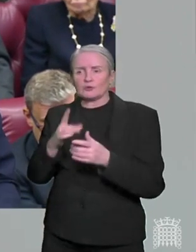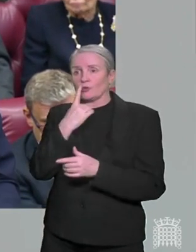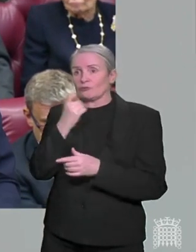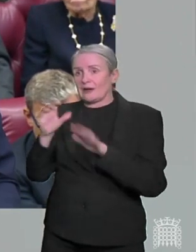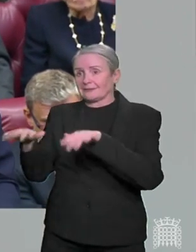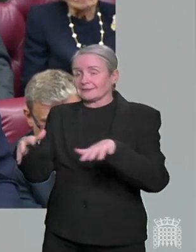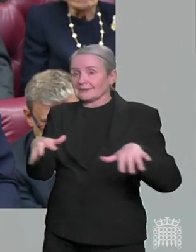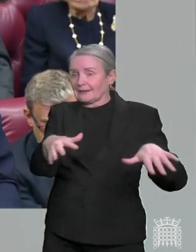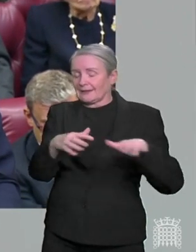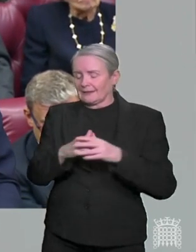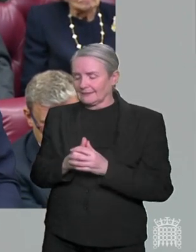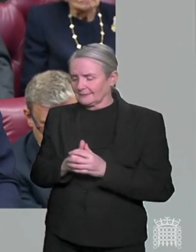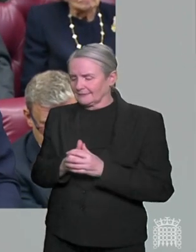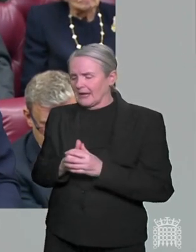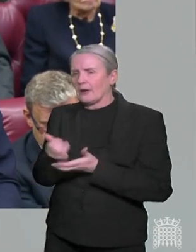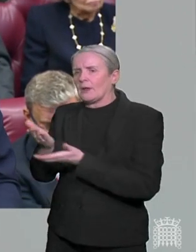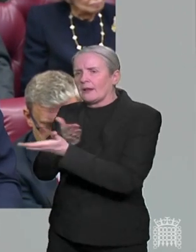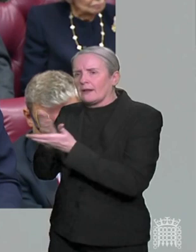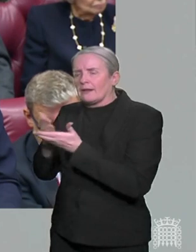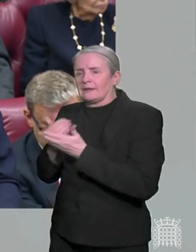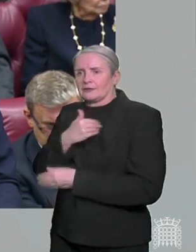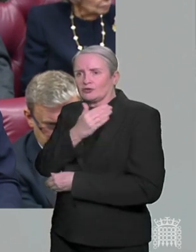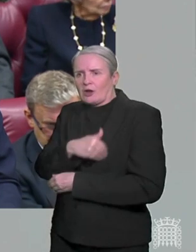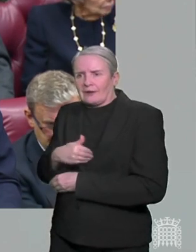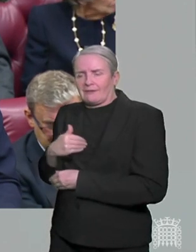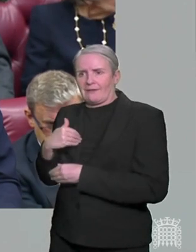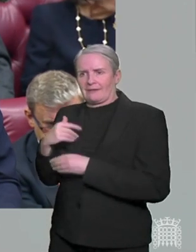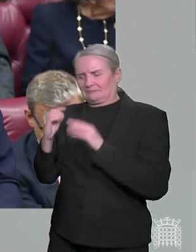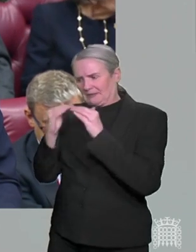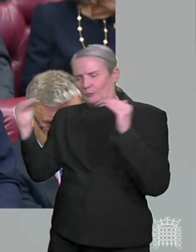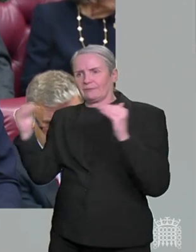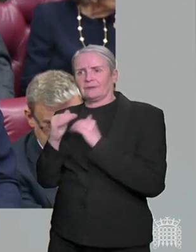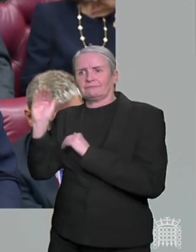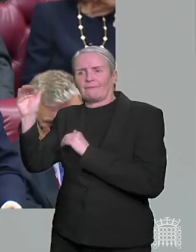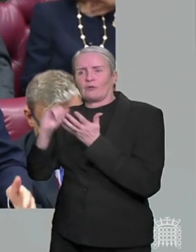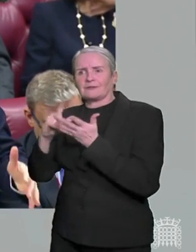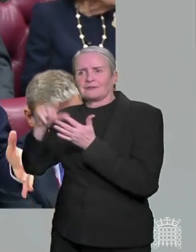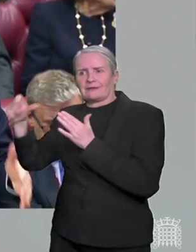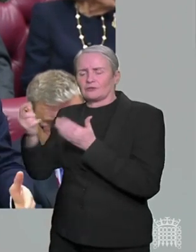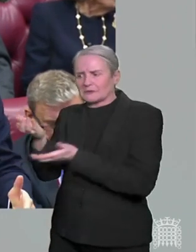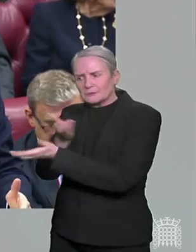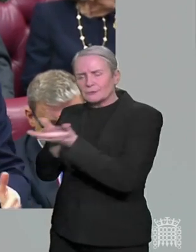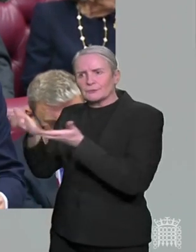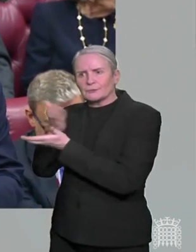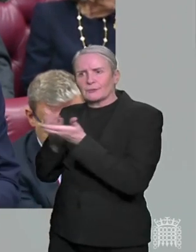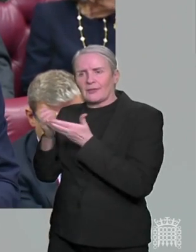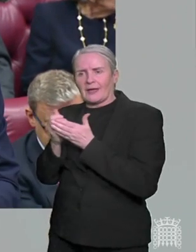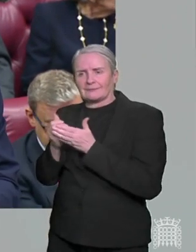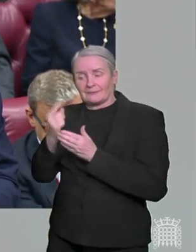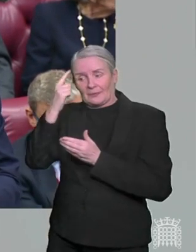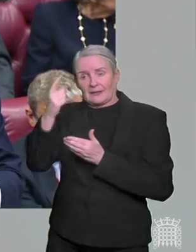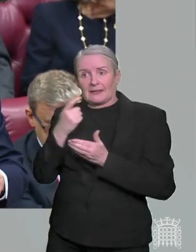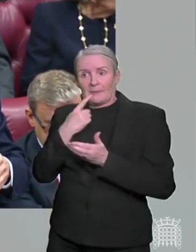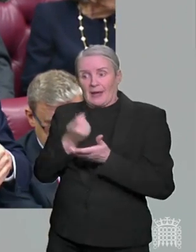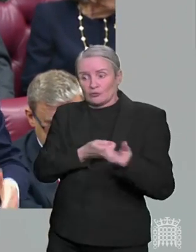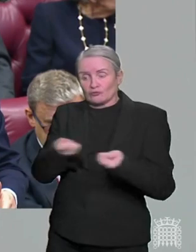holding some discussions with Chinese counterparts in days to come, where I think we'll be asking them, given the importance of trade to China, that